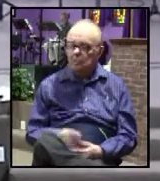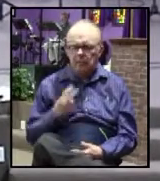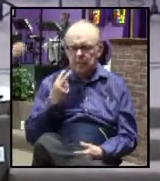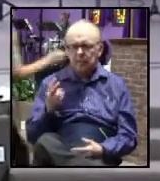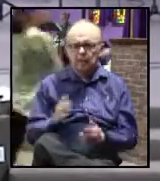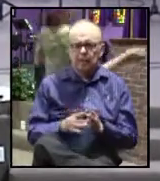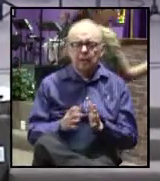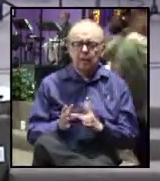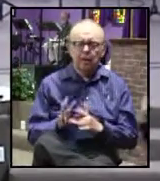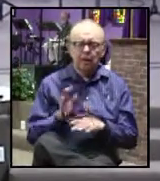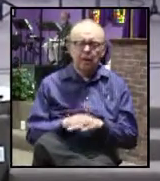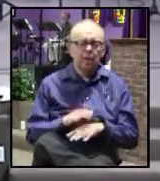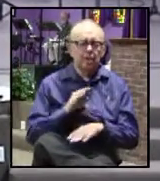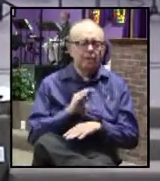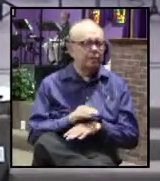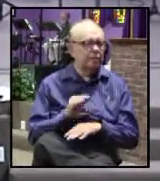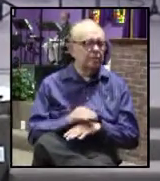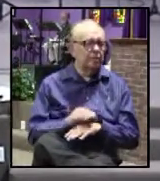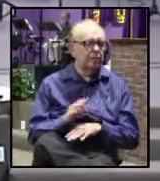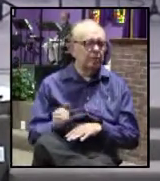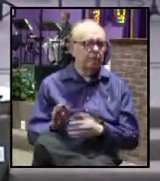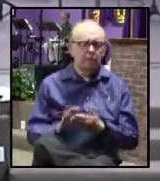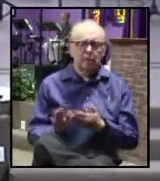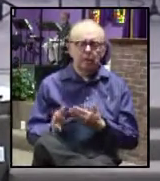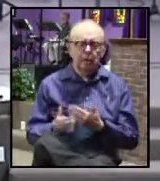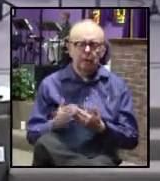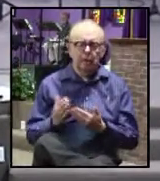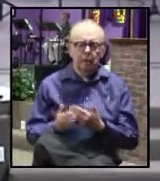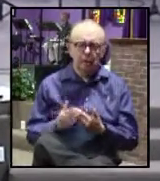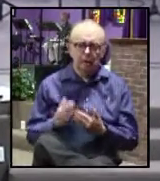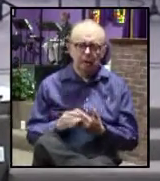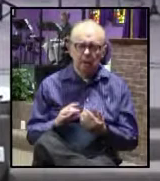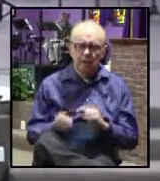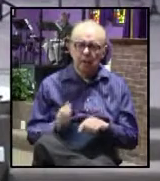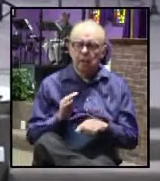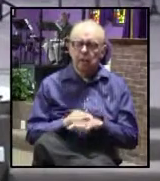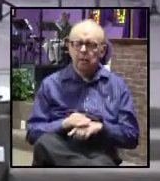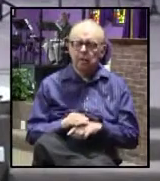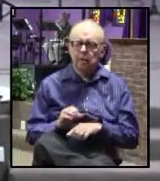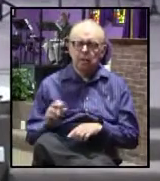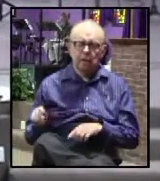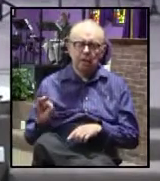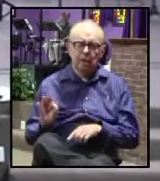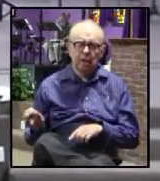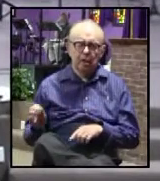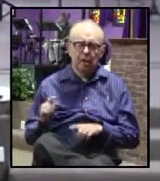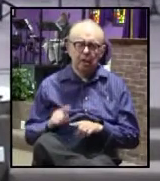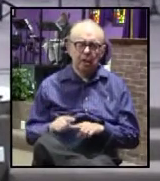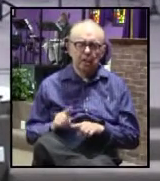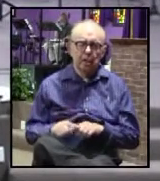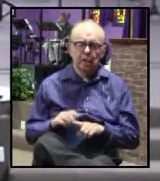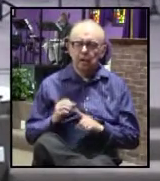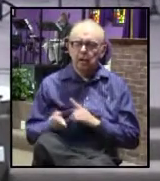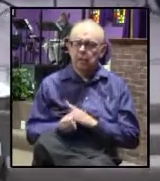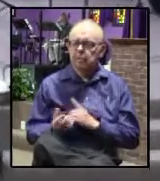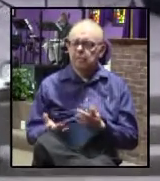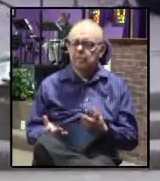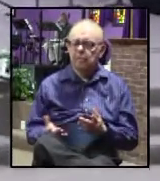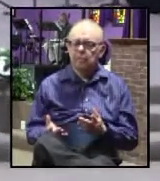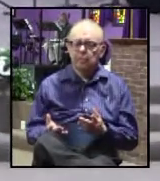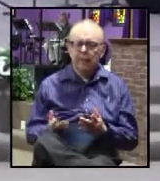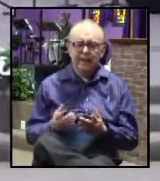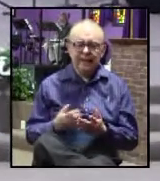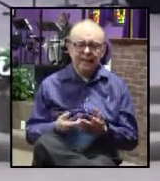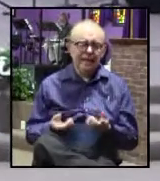You see, Jesus was on mission. And it's easy for us to turn our mission on and off, dependent upon the circumstances and the situation